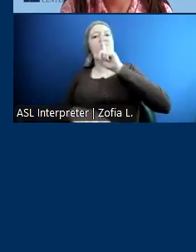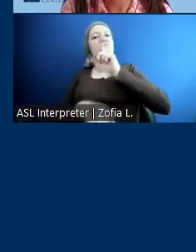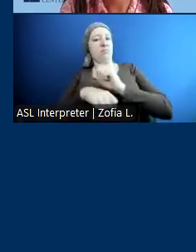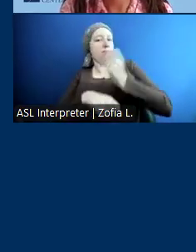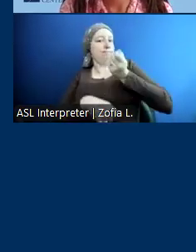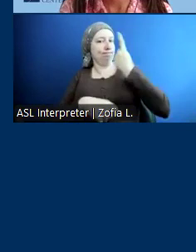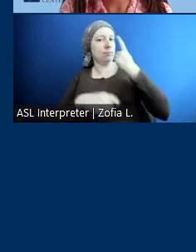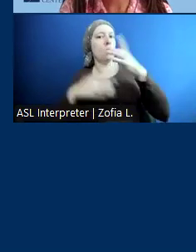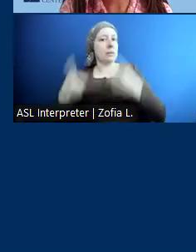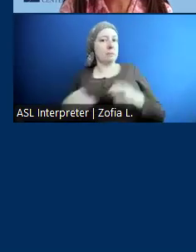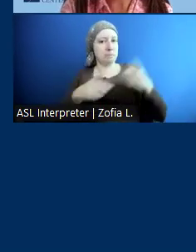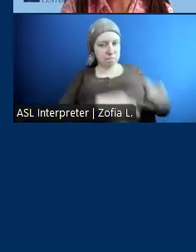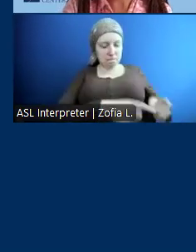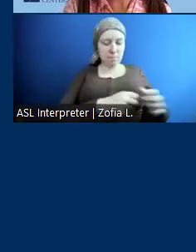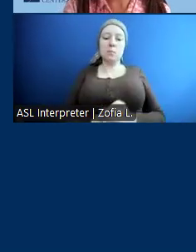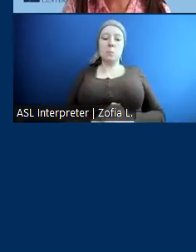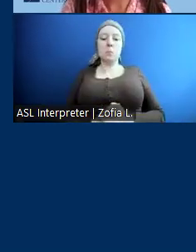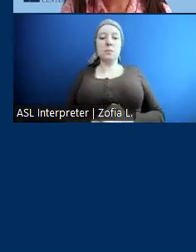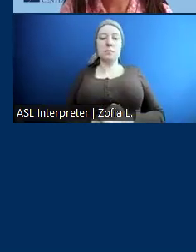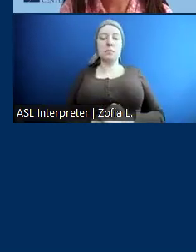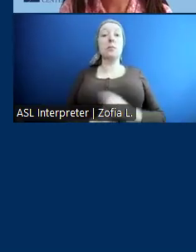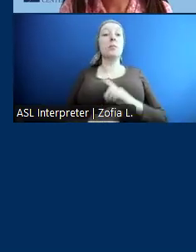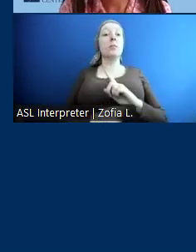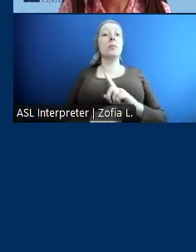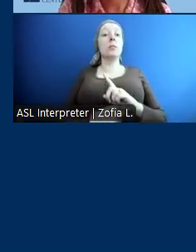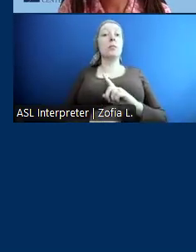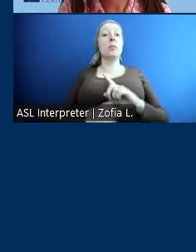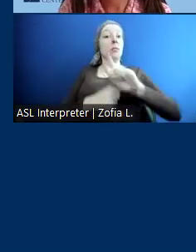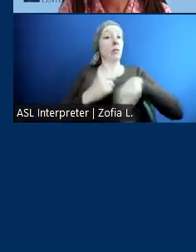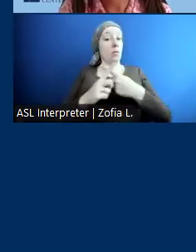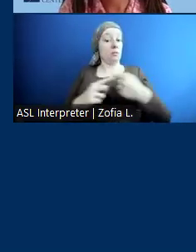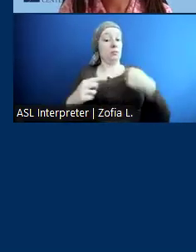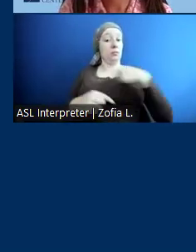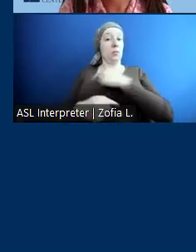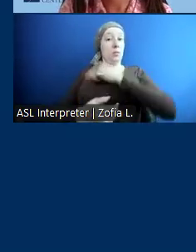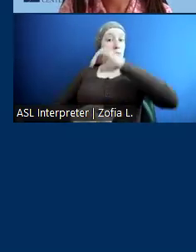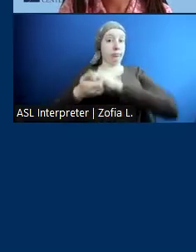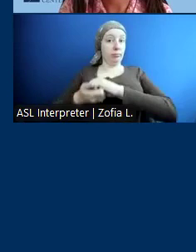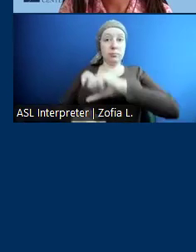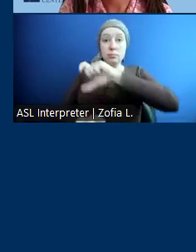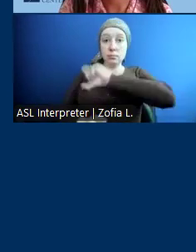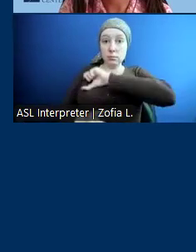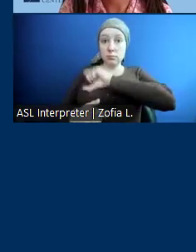through. We find that when we work in partnership with law enforcement agencies to ensure